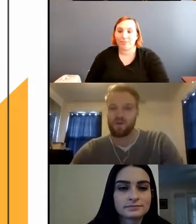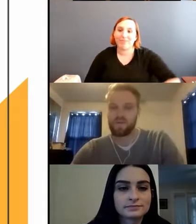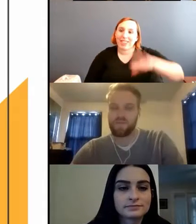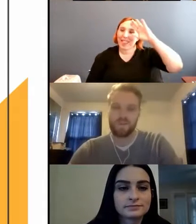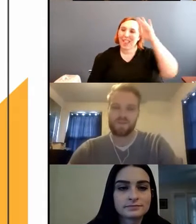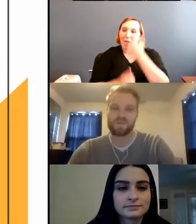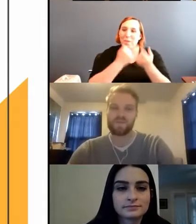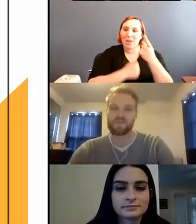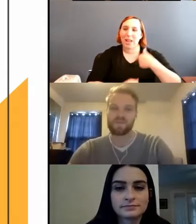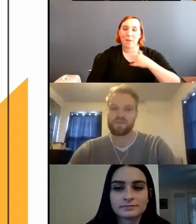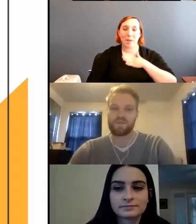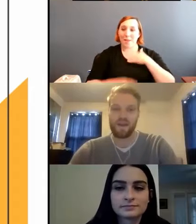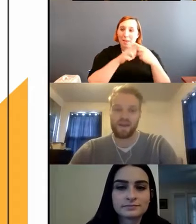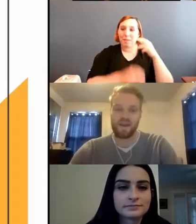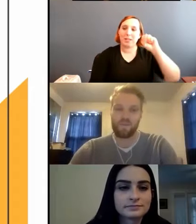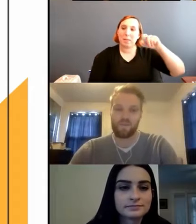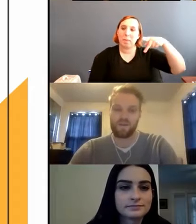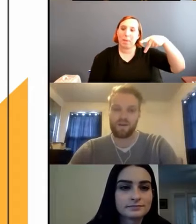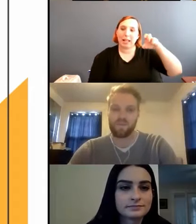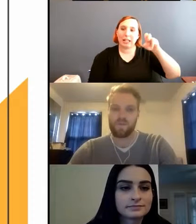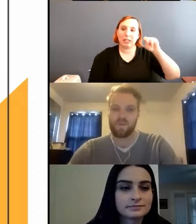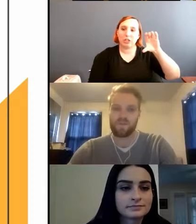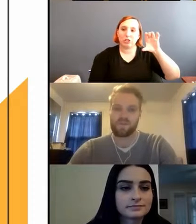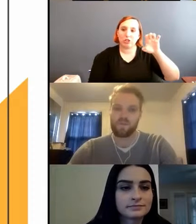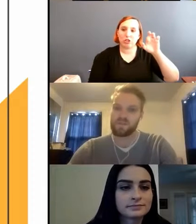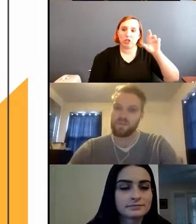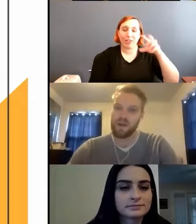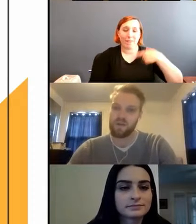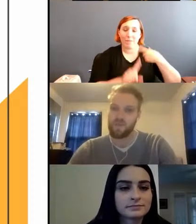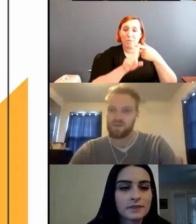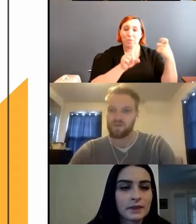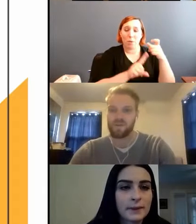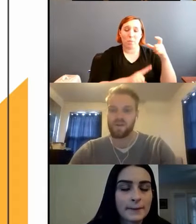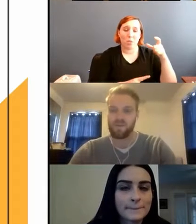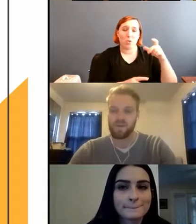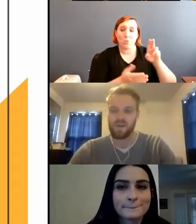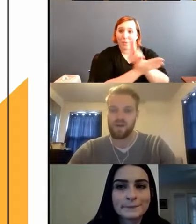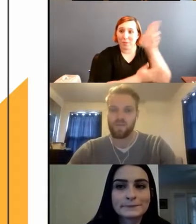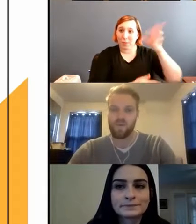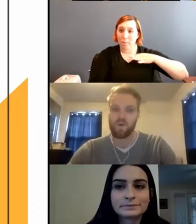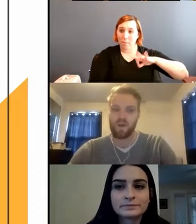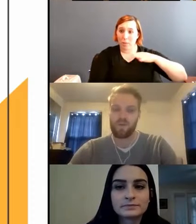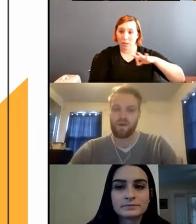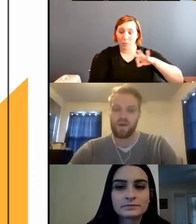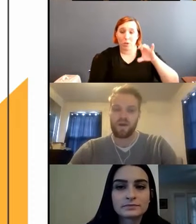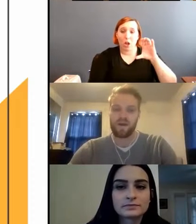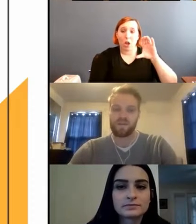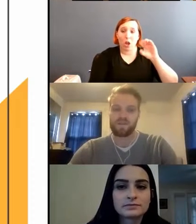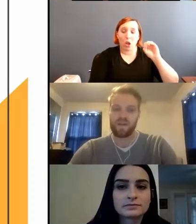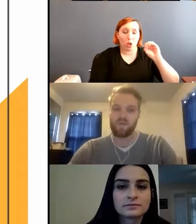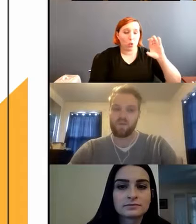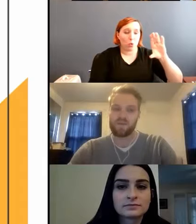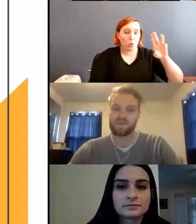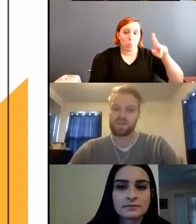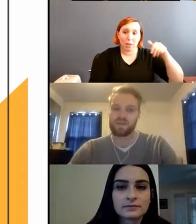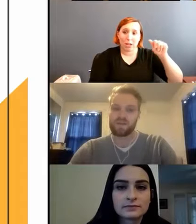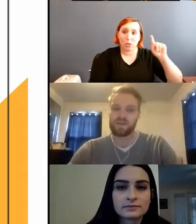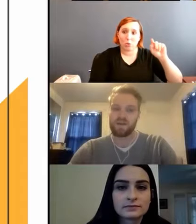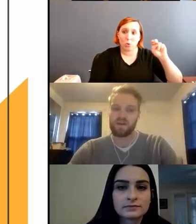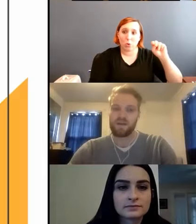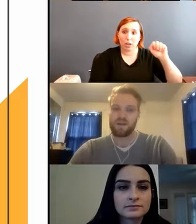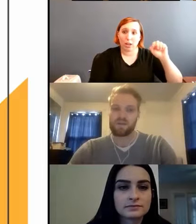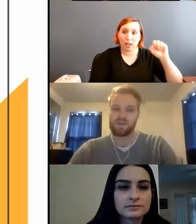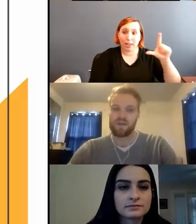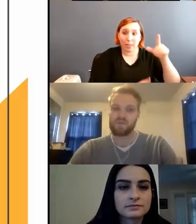Hello, everyone. My name is Spencer, and I'm with University of Pittsburgh Occupational Therapy program. And today we'll be